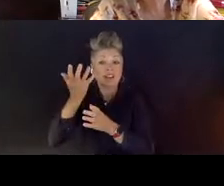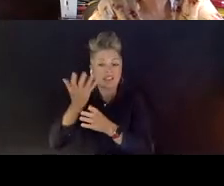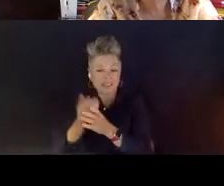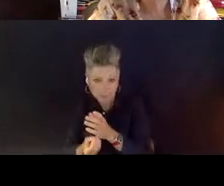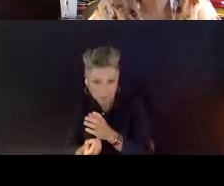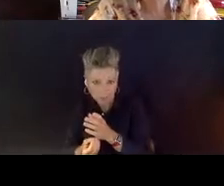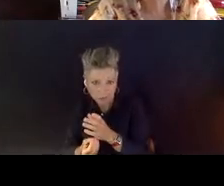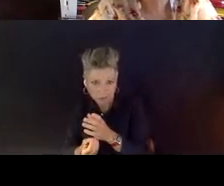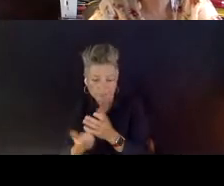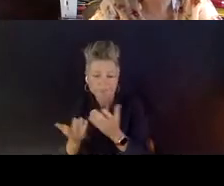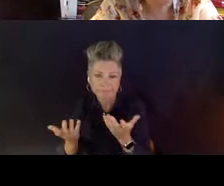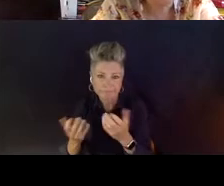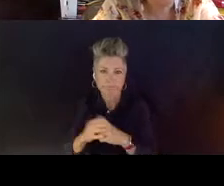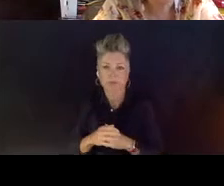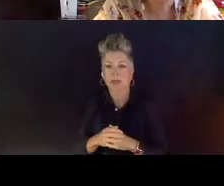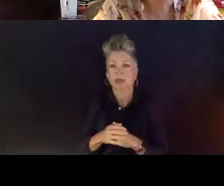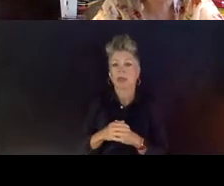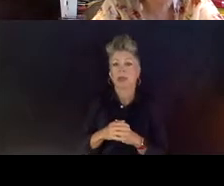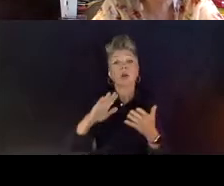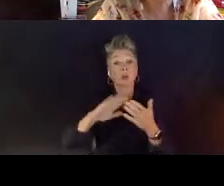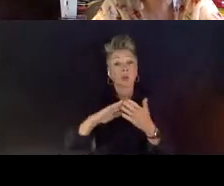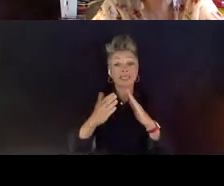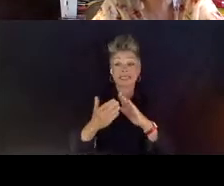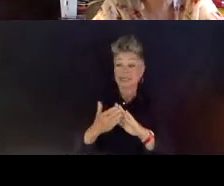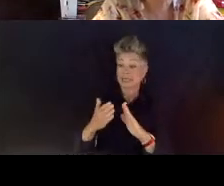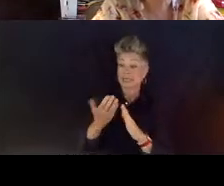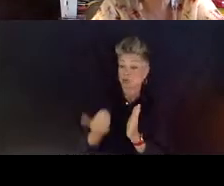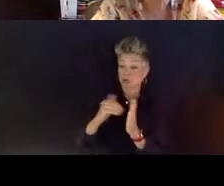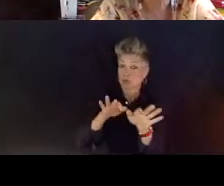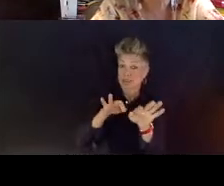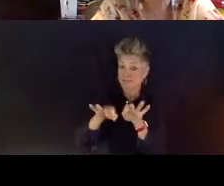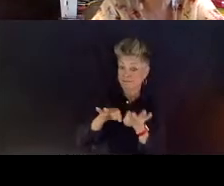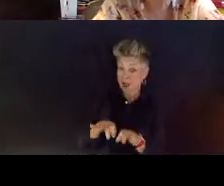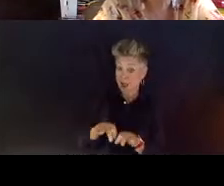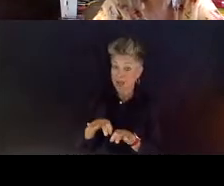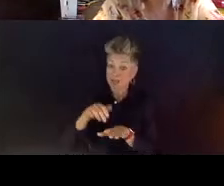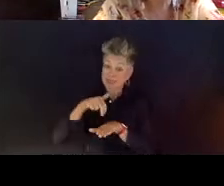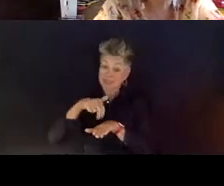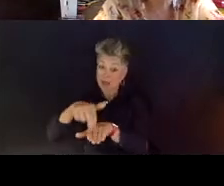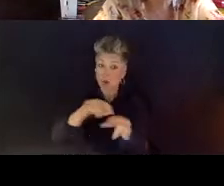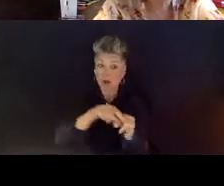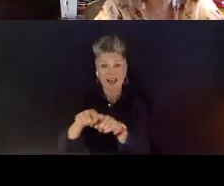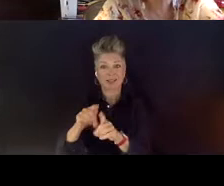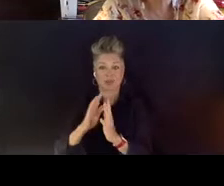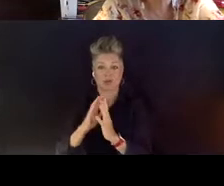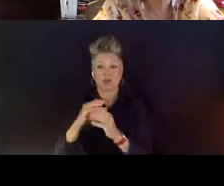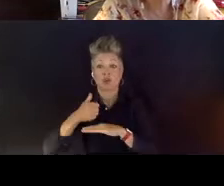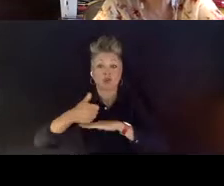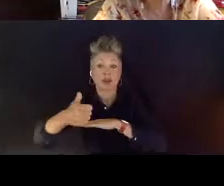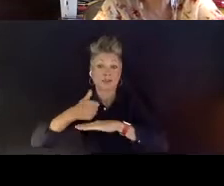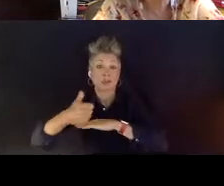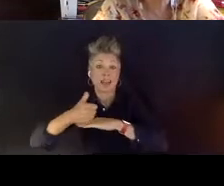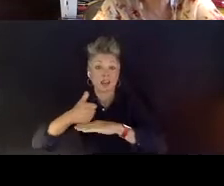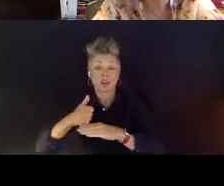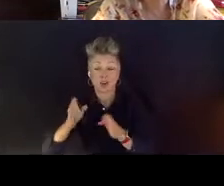When cities redefined sidewalks as transportation corridors, they also gave